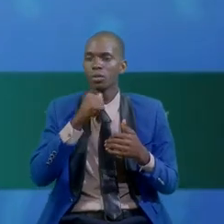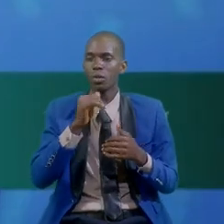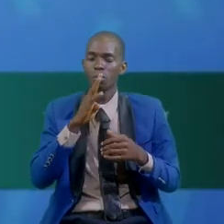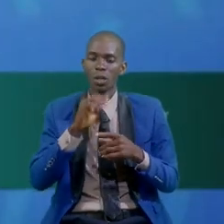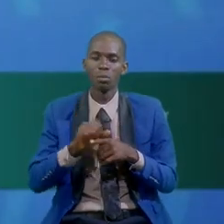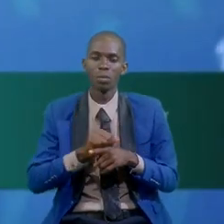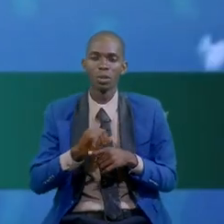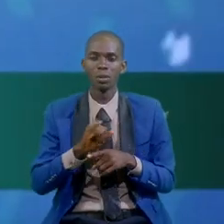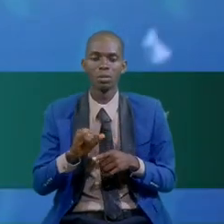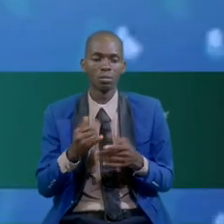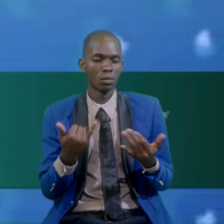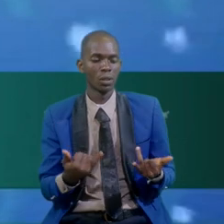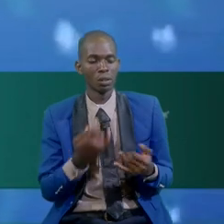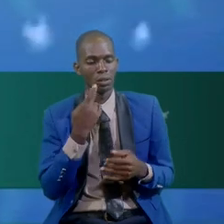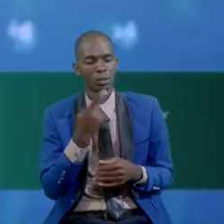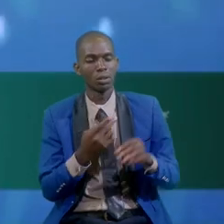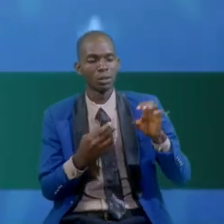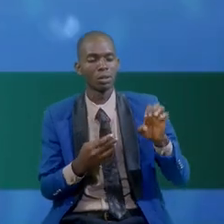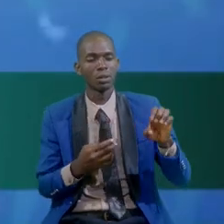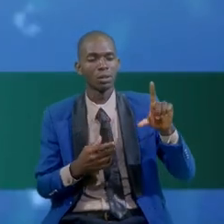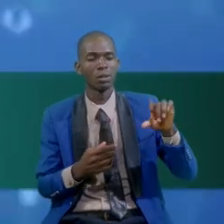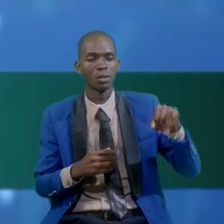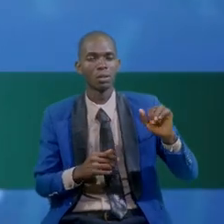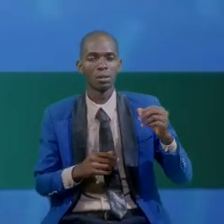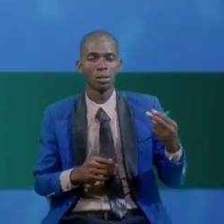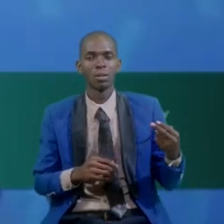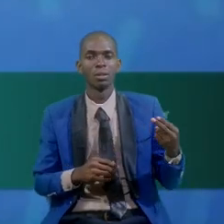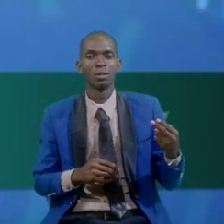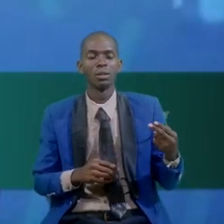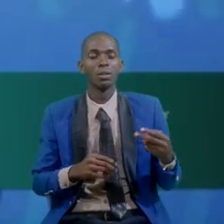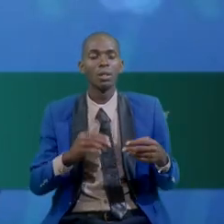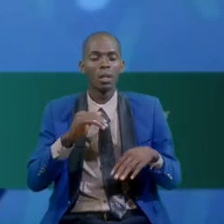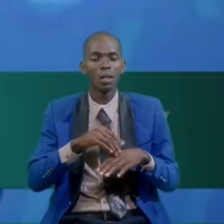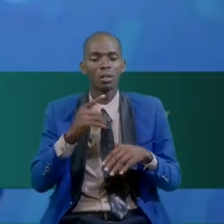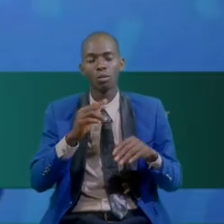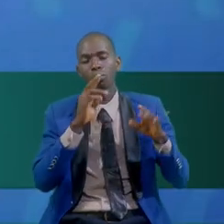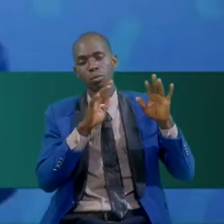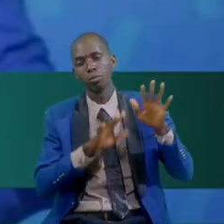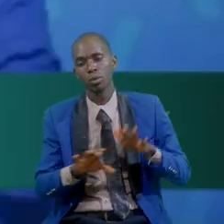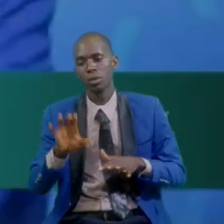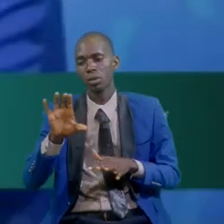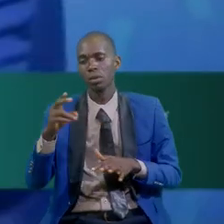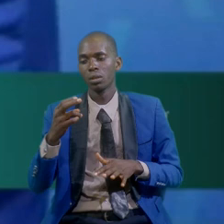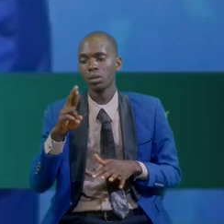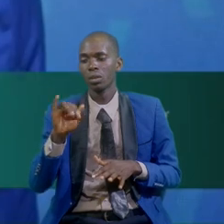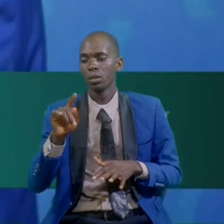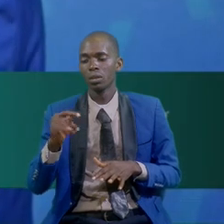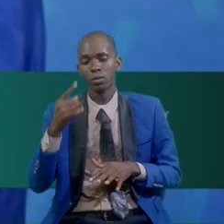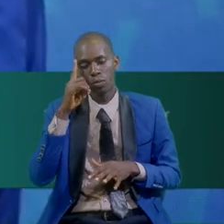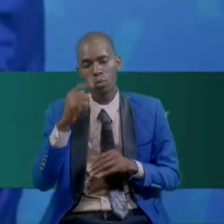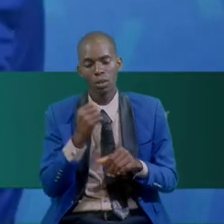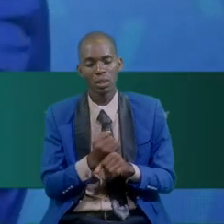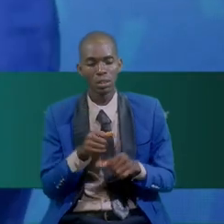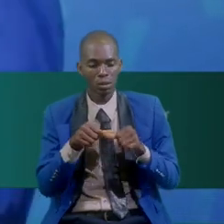Look at Elijah at the brook Cherith, just stationary there 1 year. And then in the